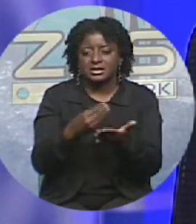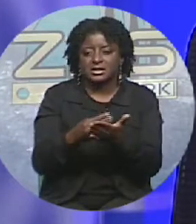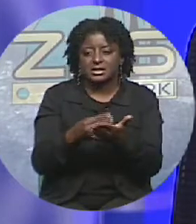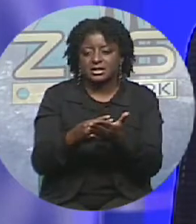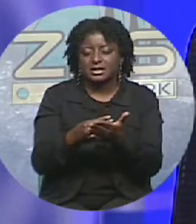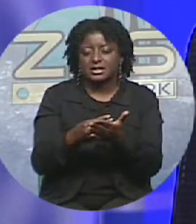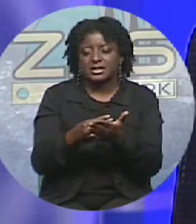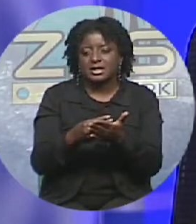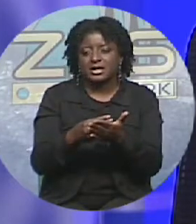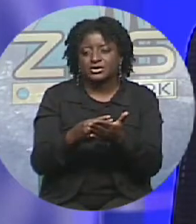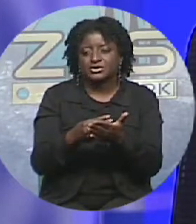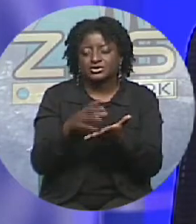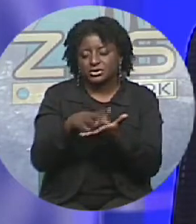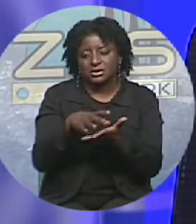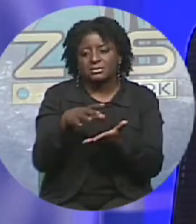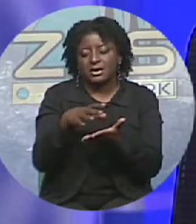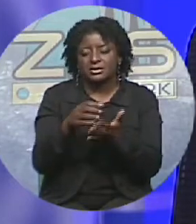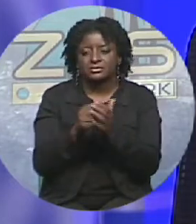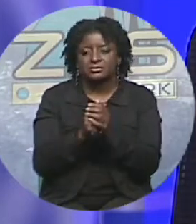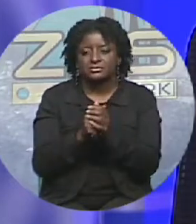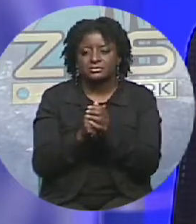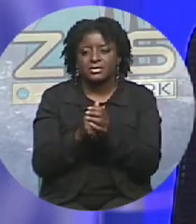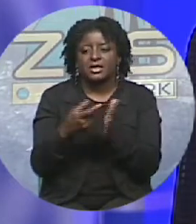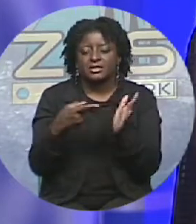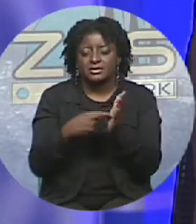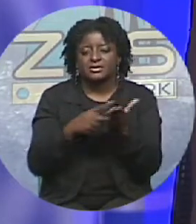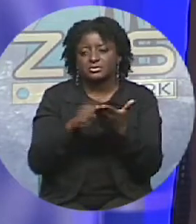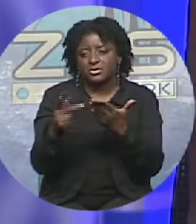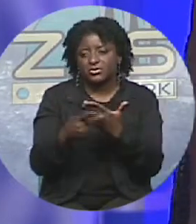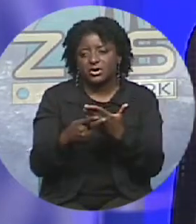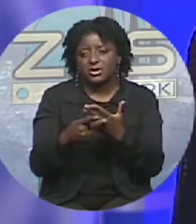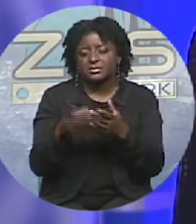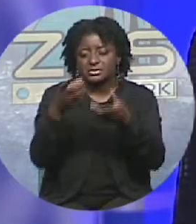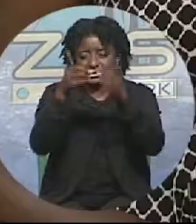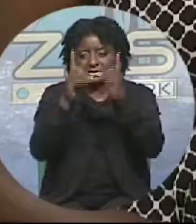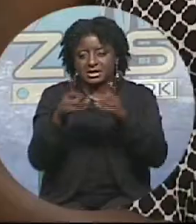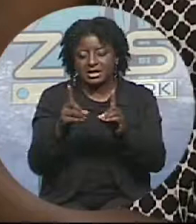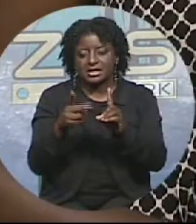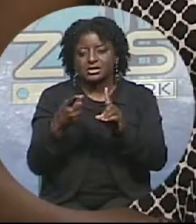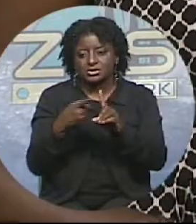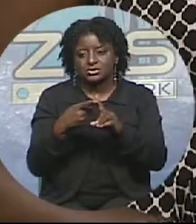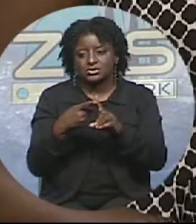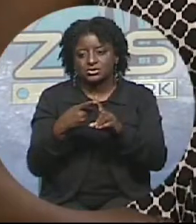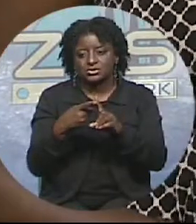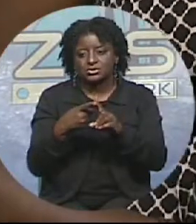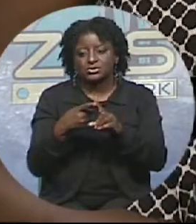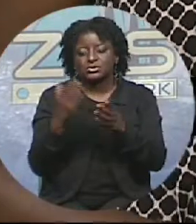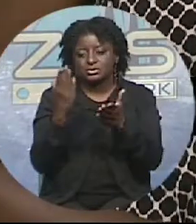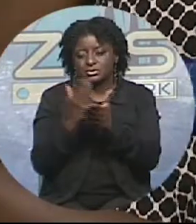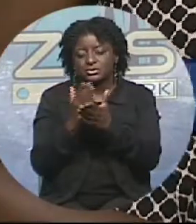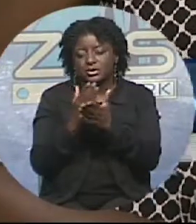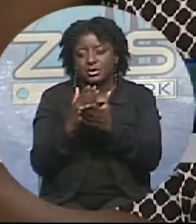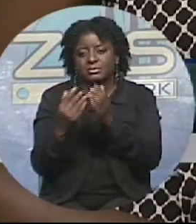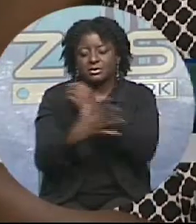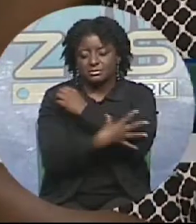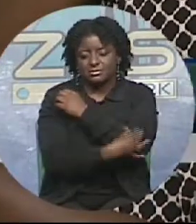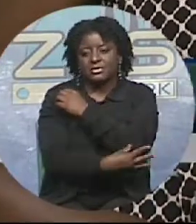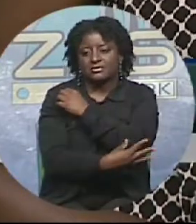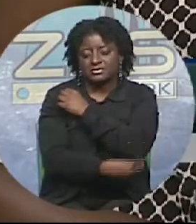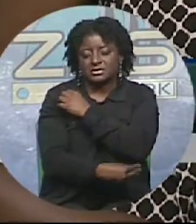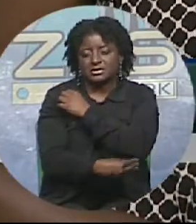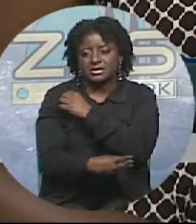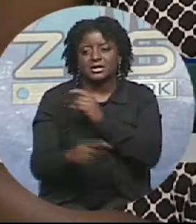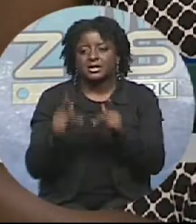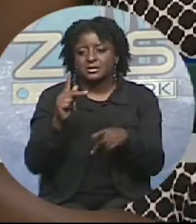feedback on the new program designed to break the back of poverty. Social Services Wolf Road officials will begin